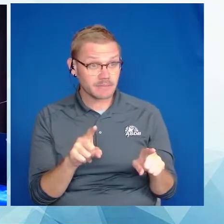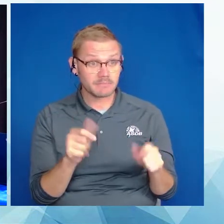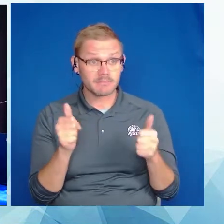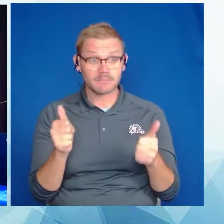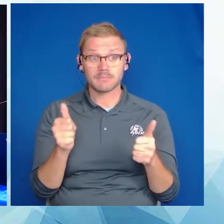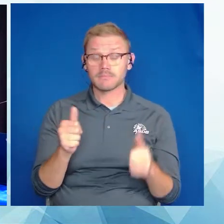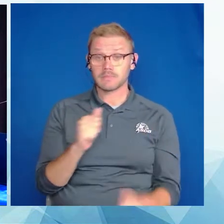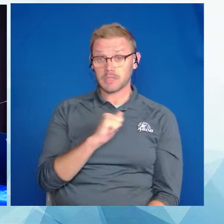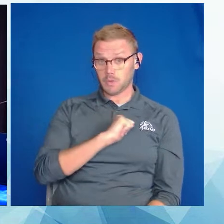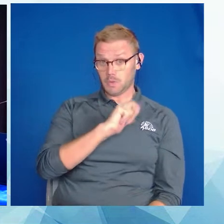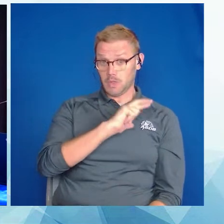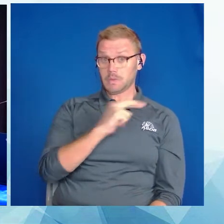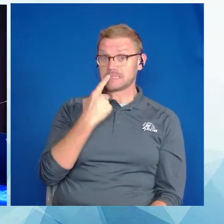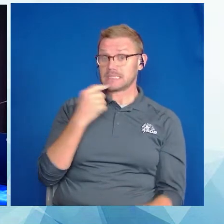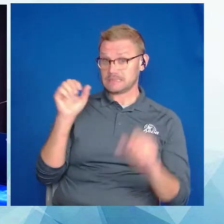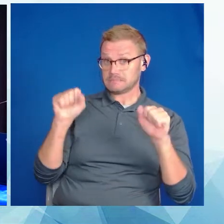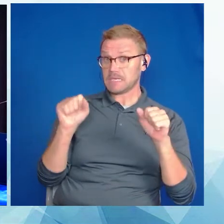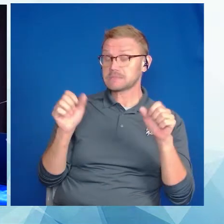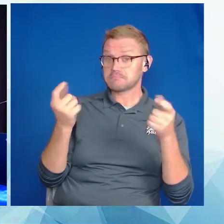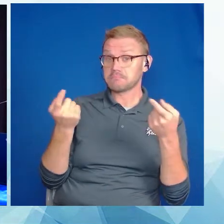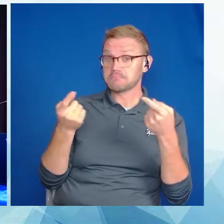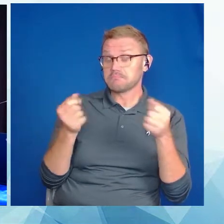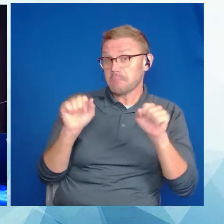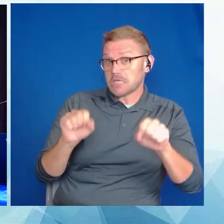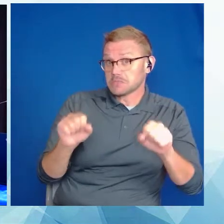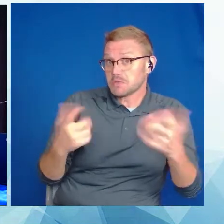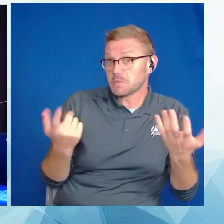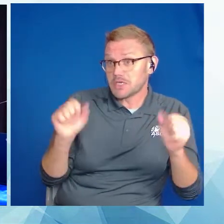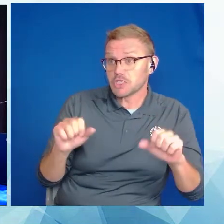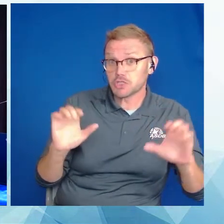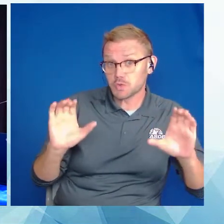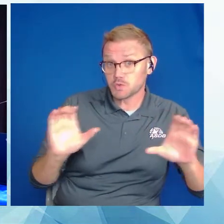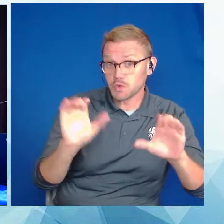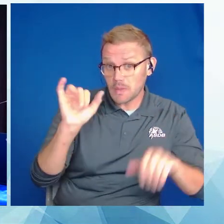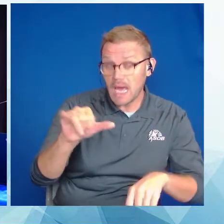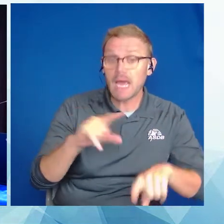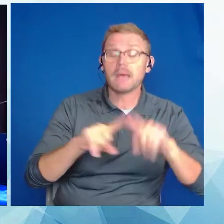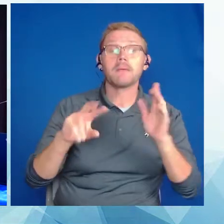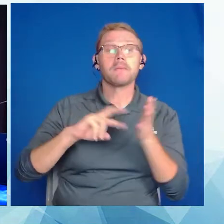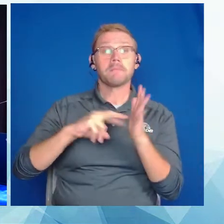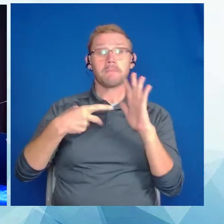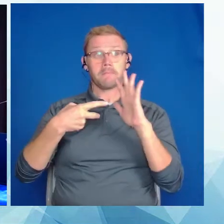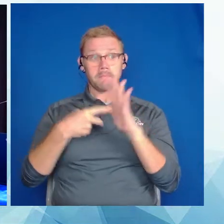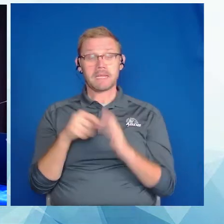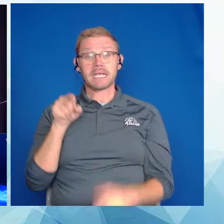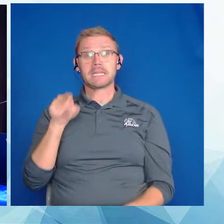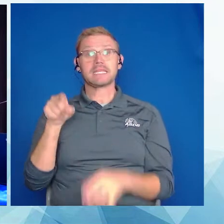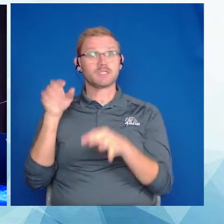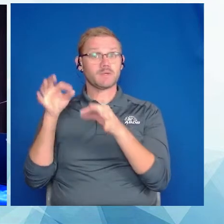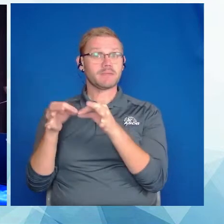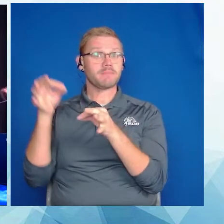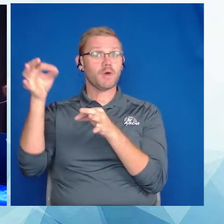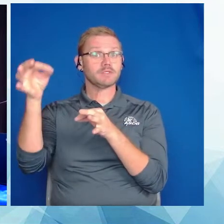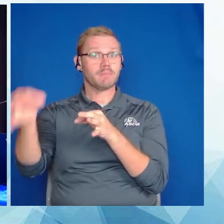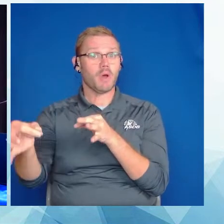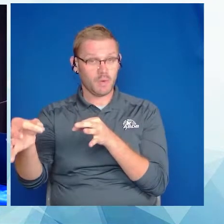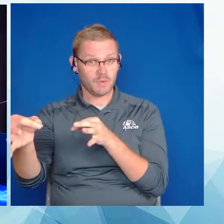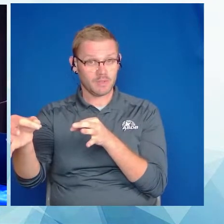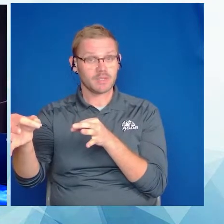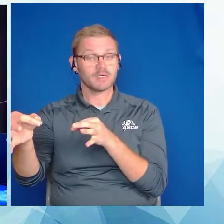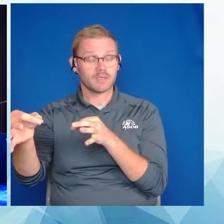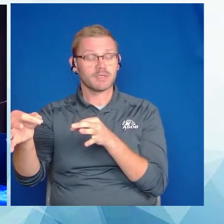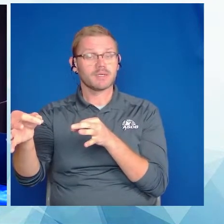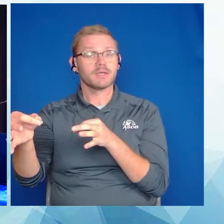Sure, that is possible. That is something we could do. That would then mean this would be postponed